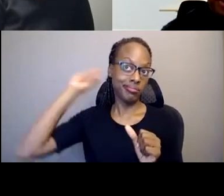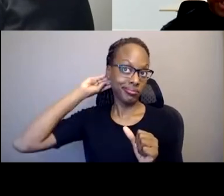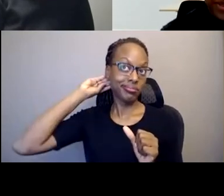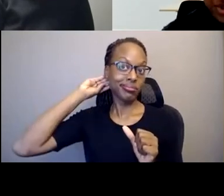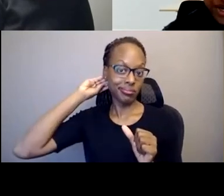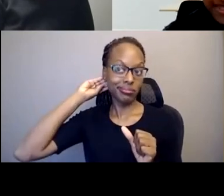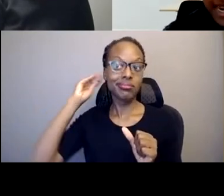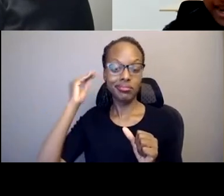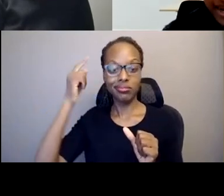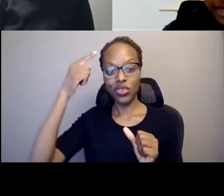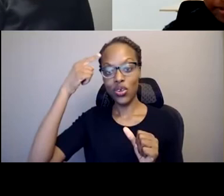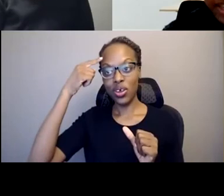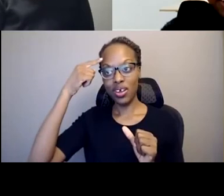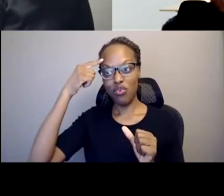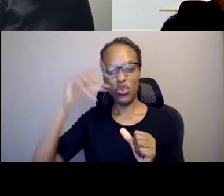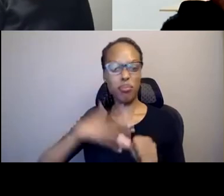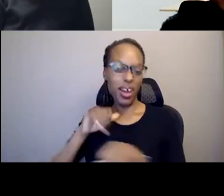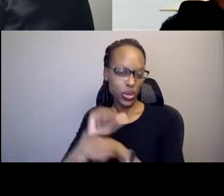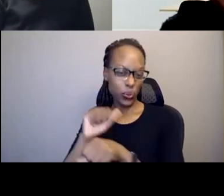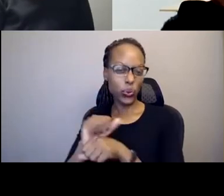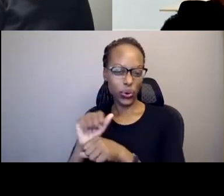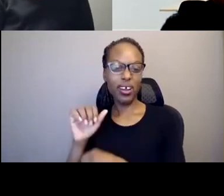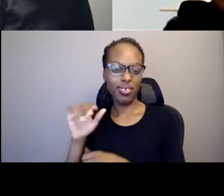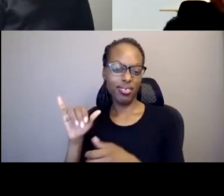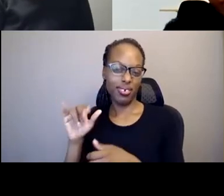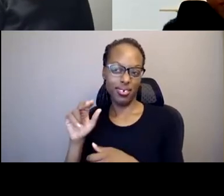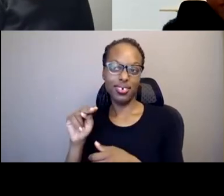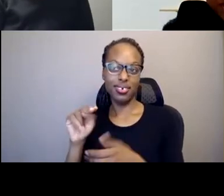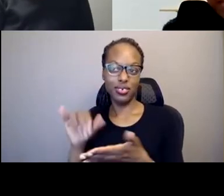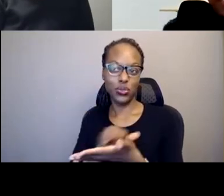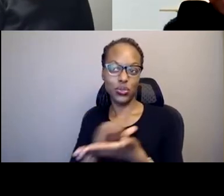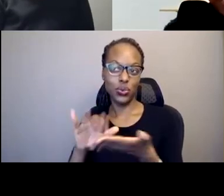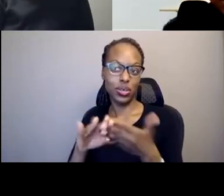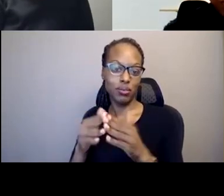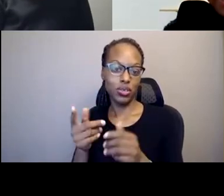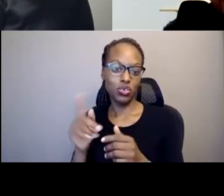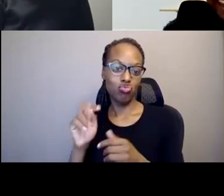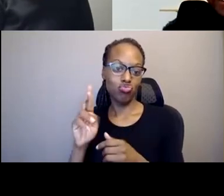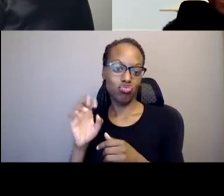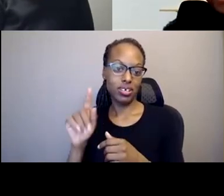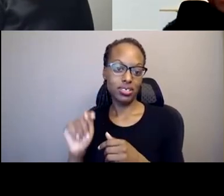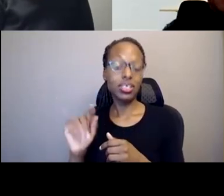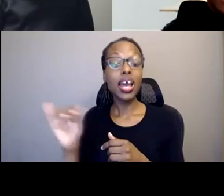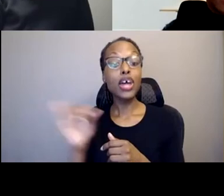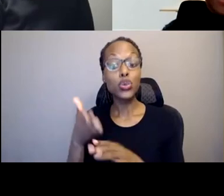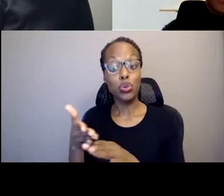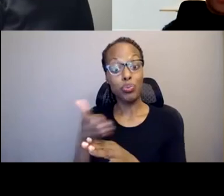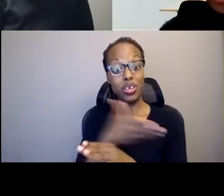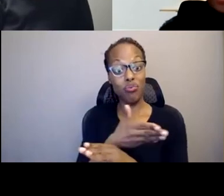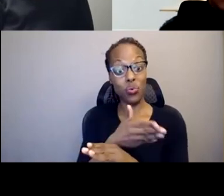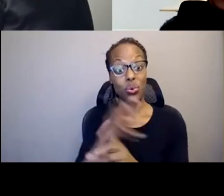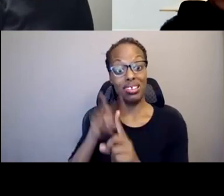individual portfolio at the trust. And also a lot of conversations before proposals are submitted, being open to that, as Deanna